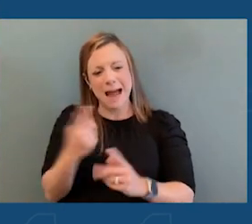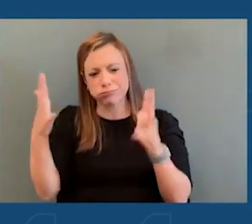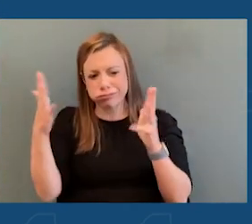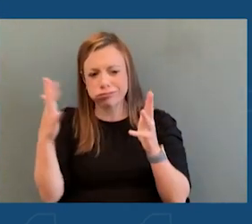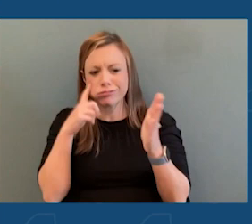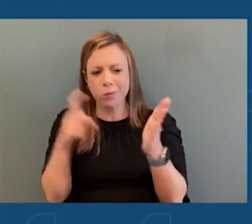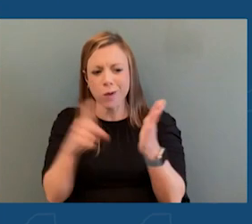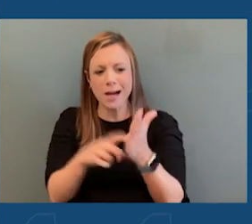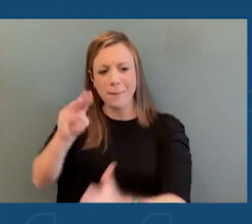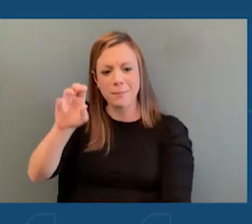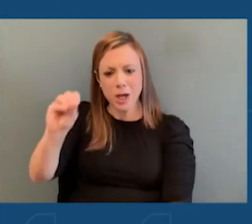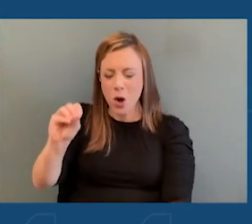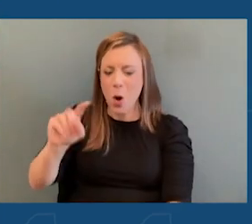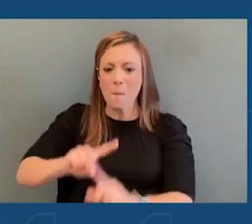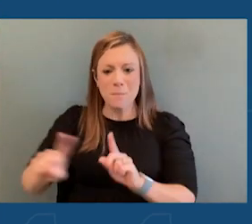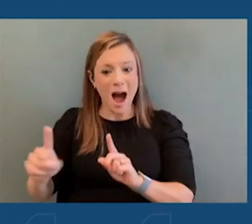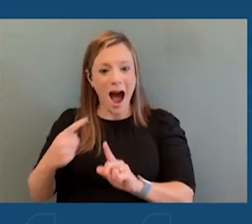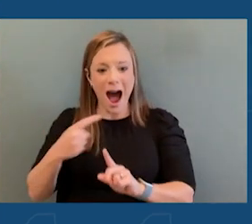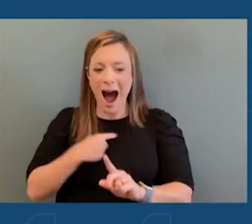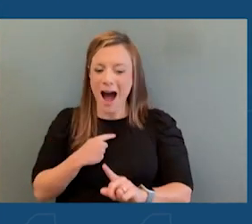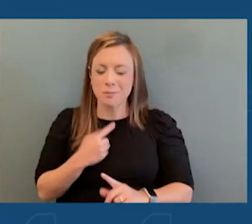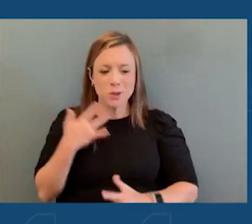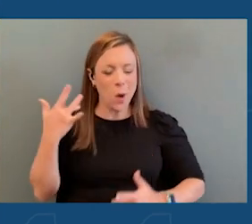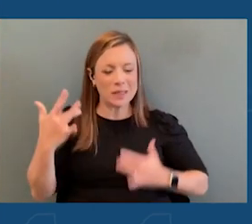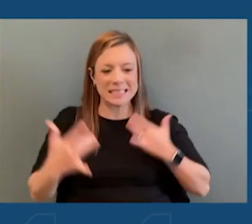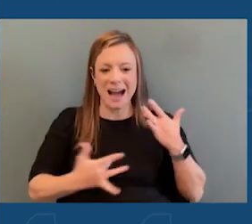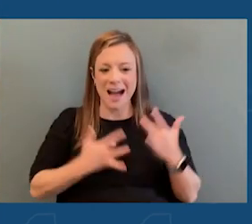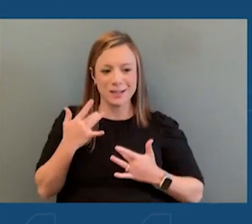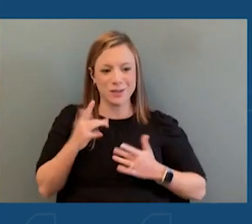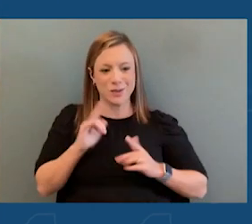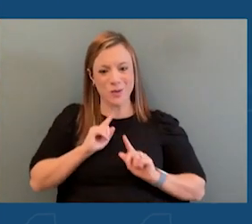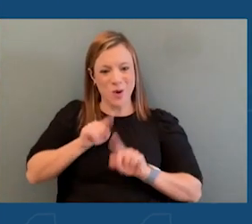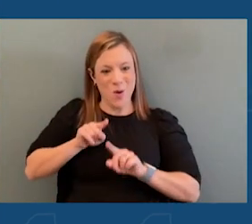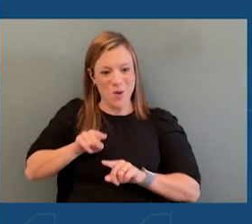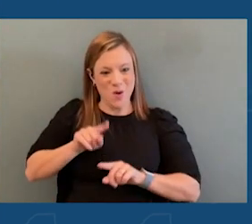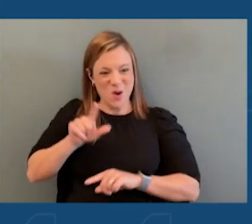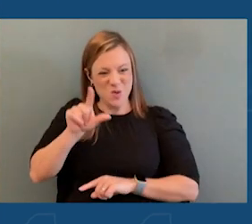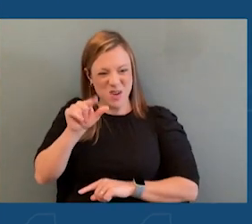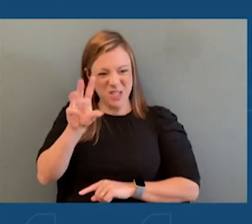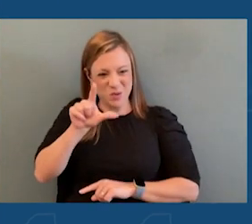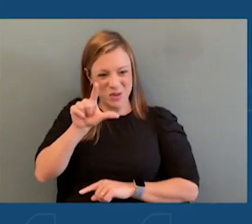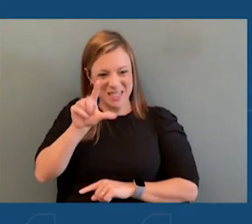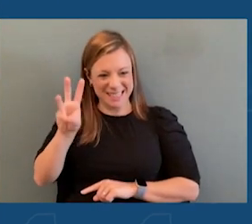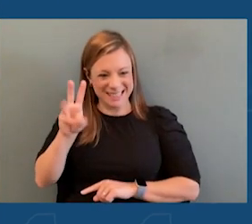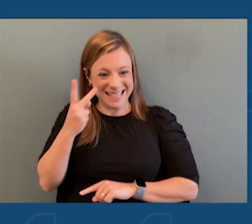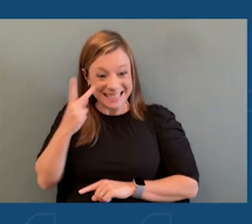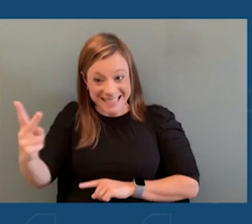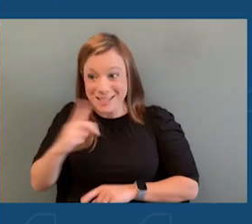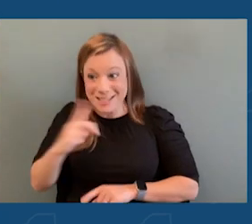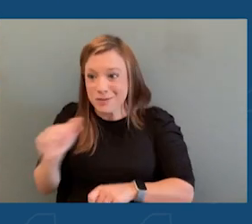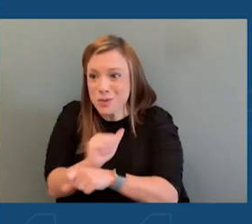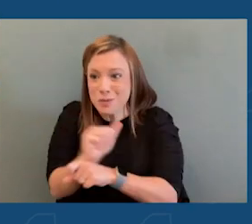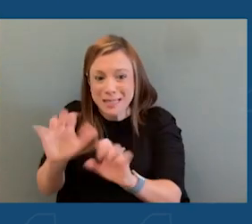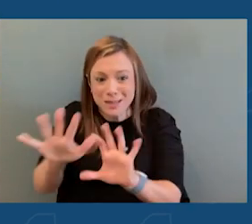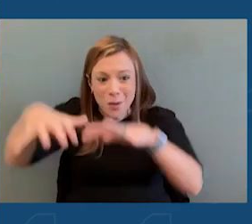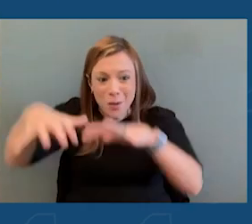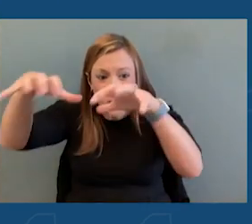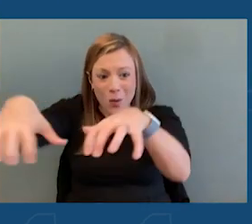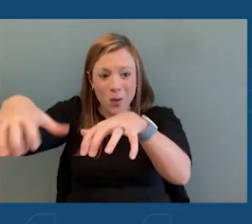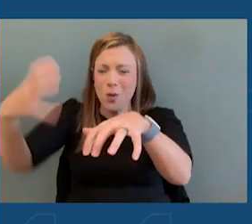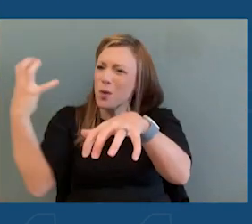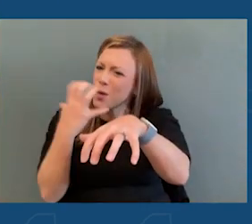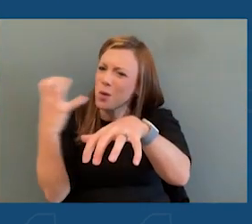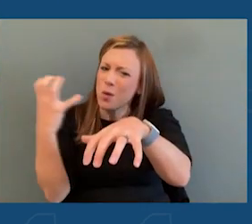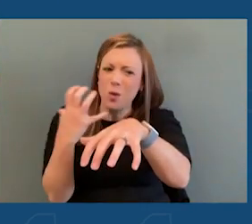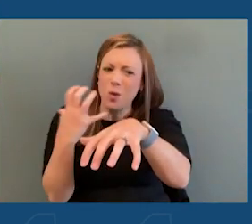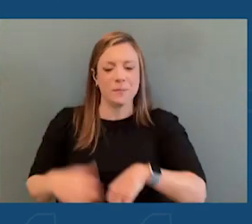I can't wait to come back here in 2026 when it's all said and done. I would also like to, give a shout out to Councilmember